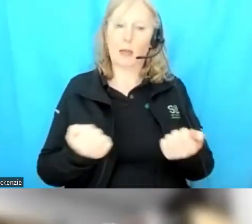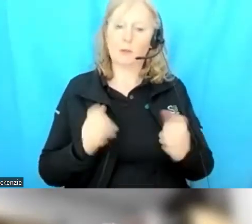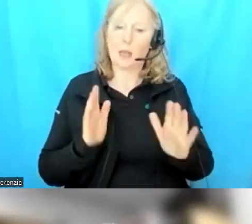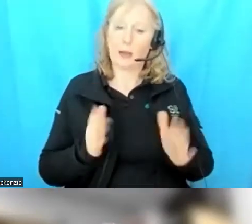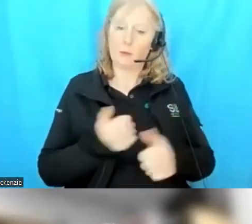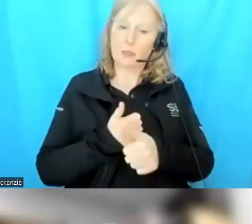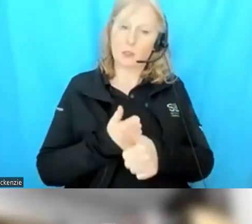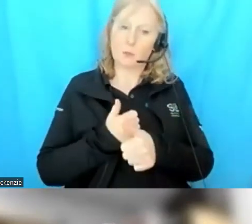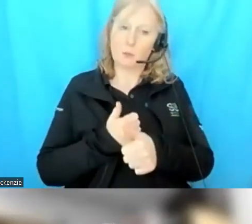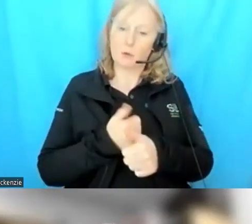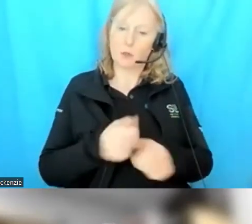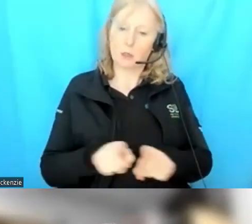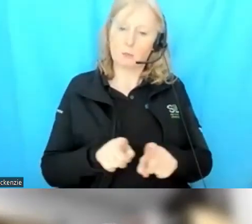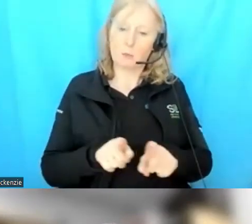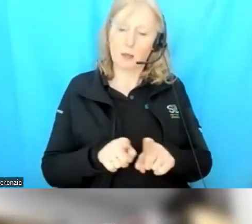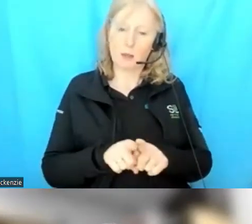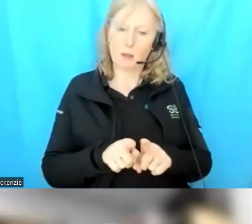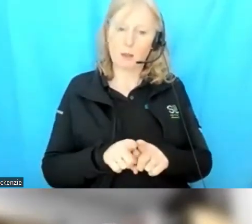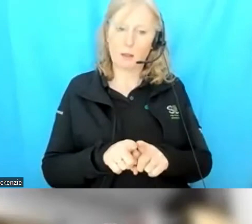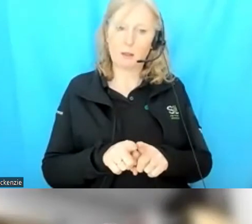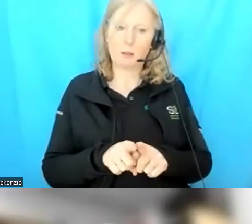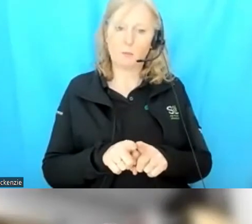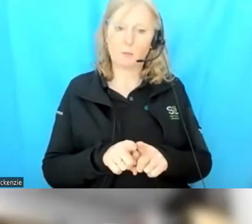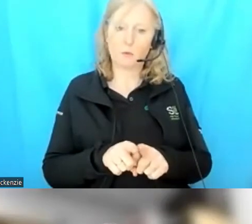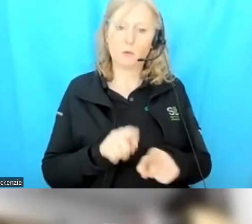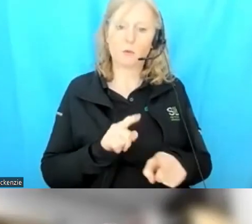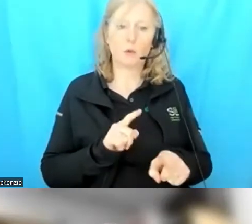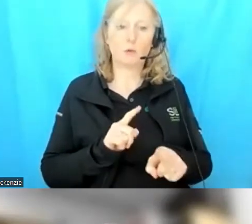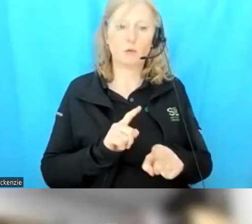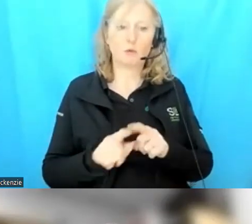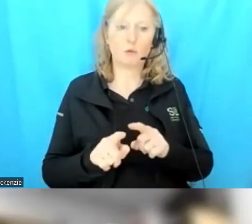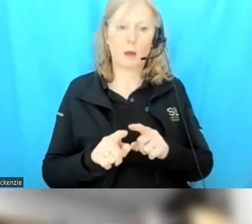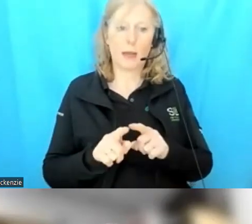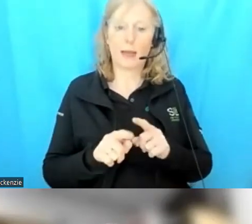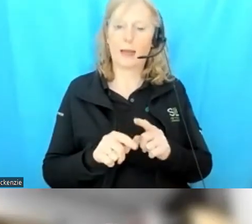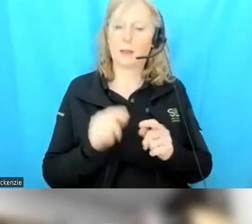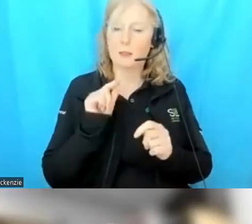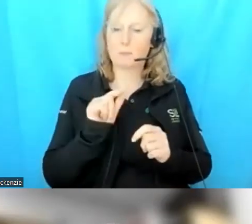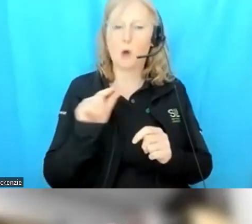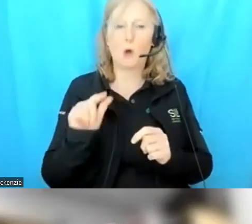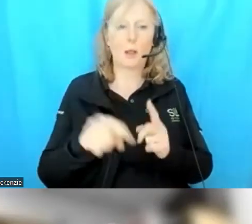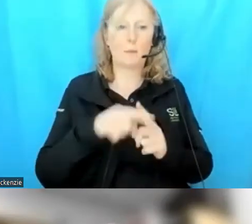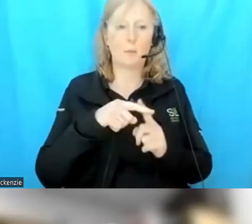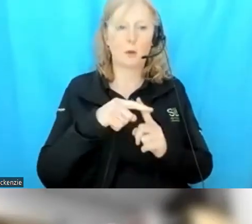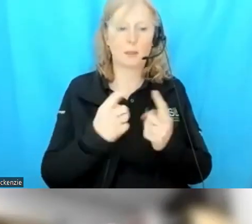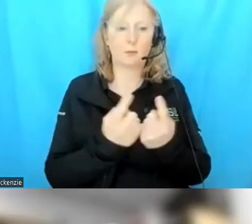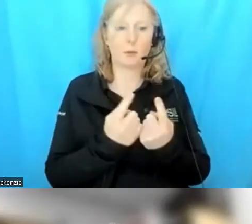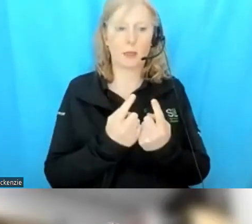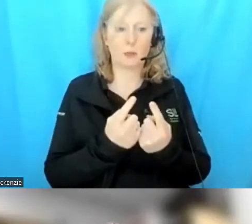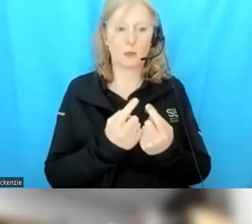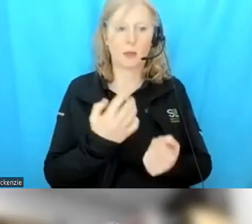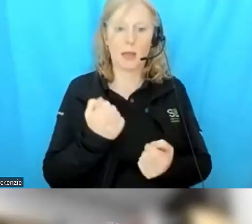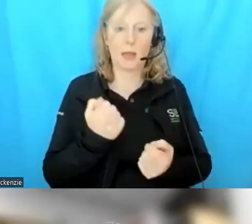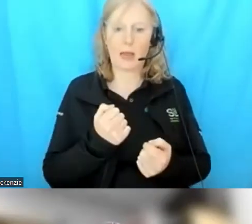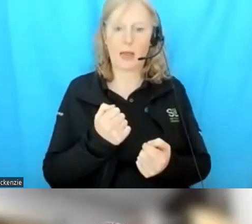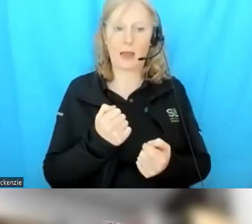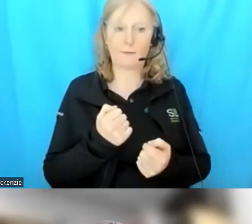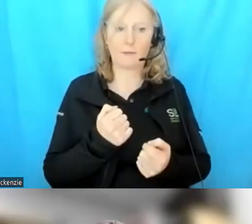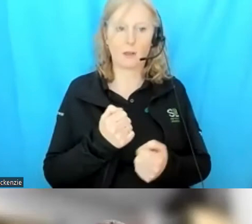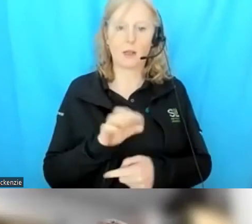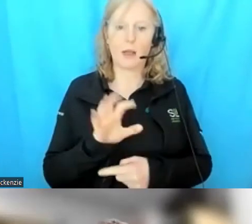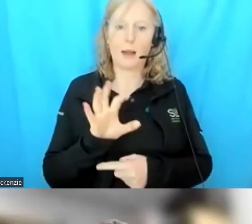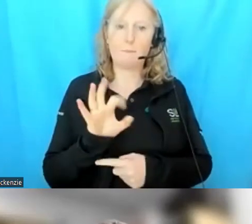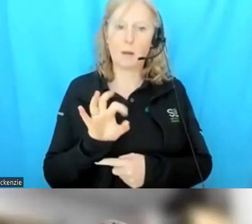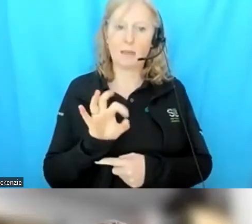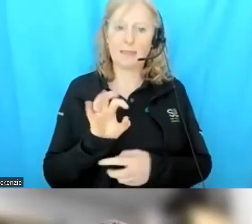well. So we try and do little positive things. So for example, we have something called a Monday Maker,